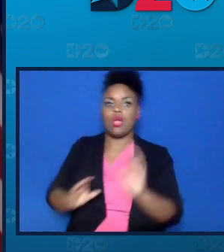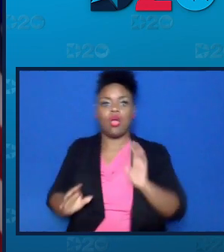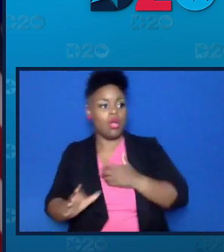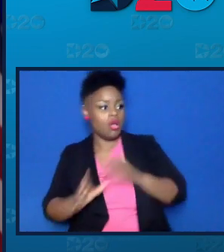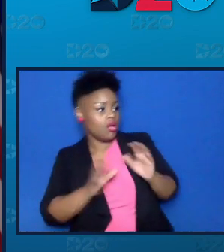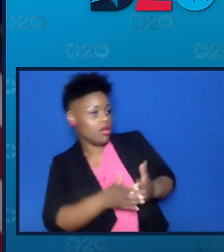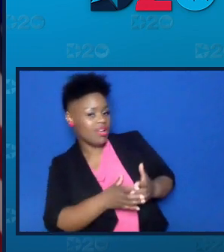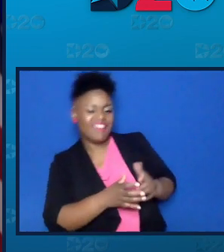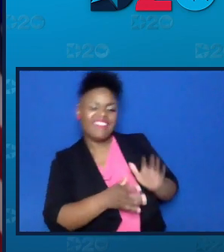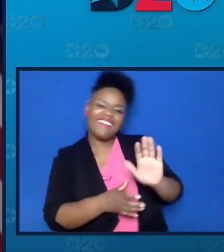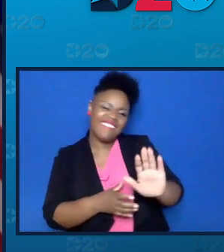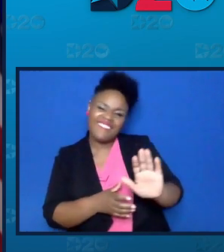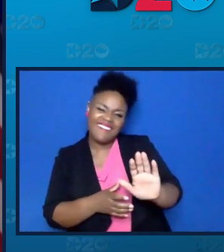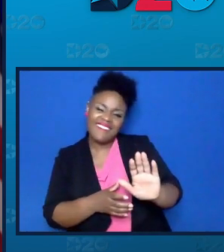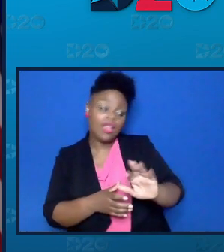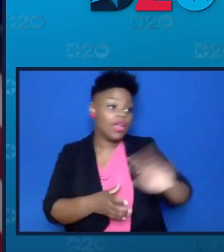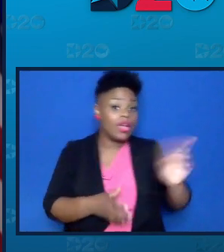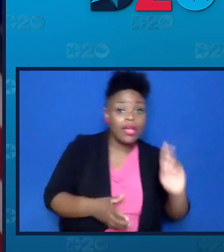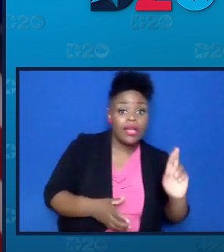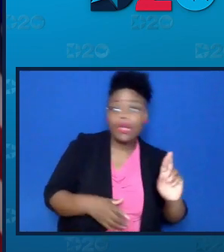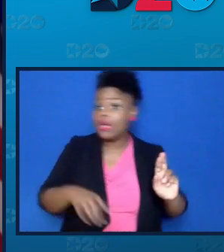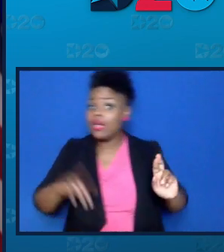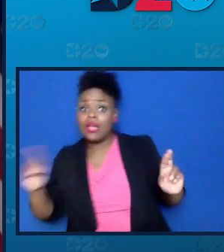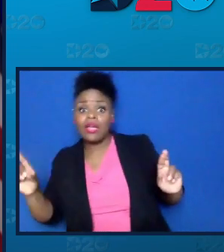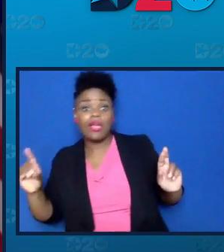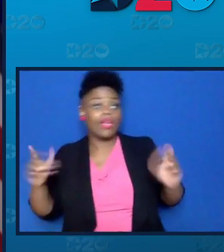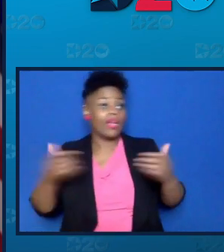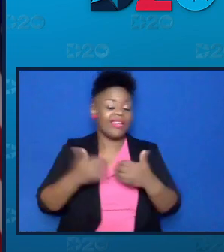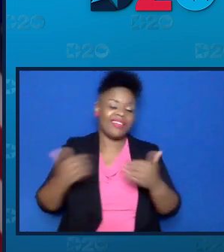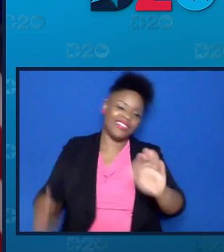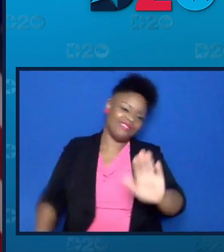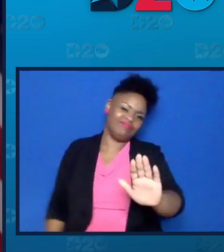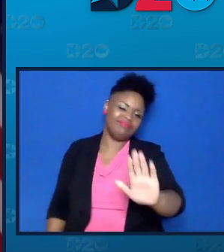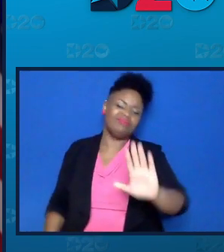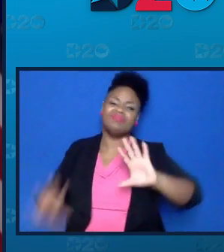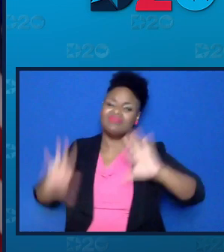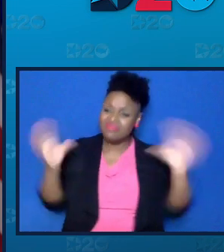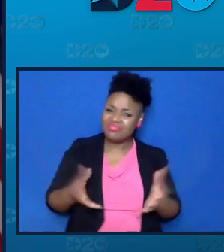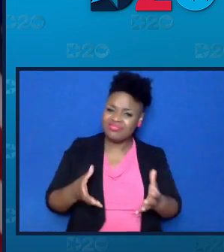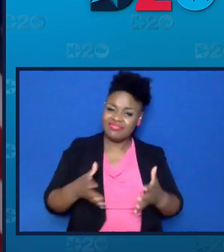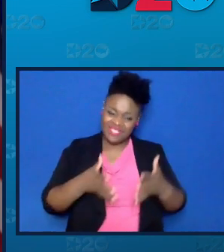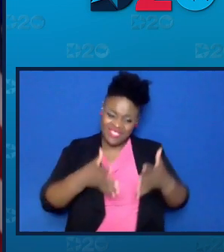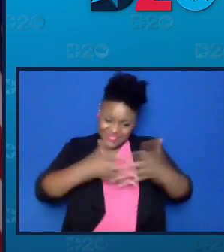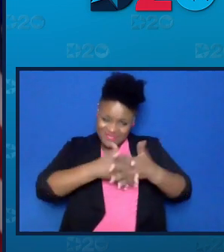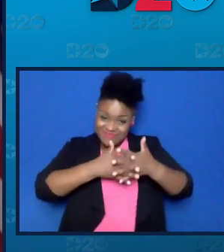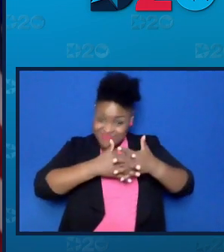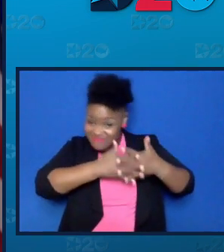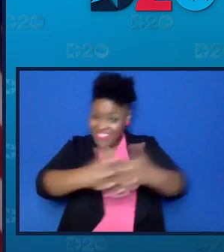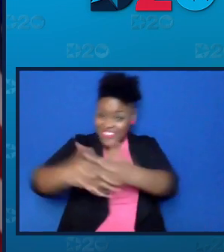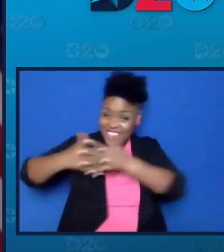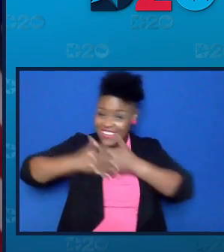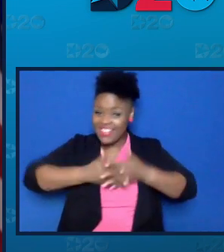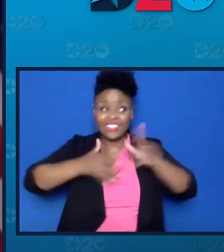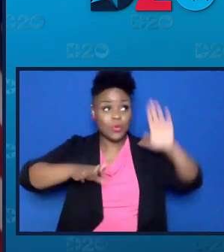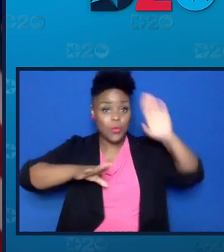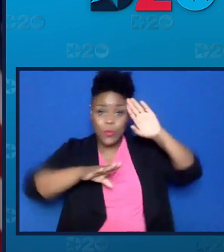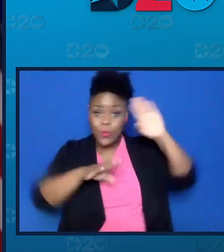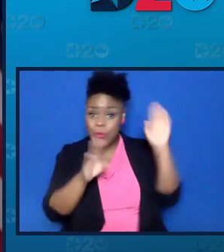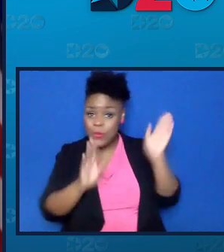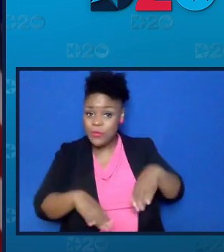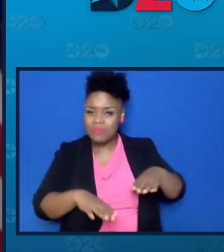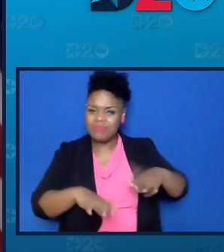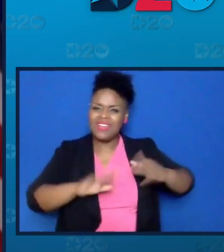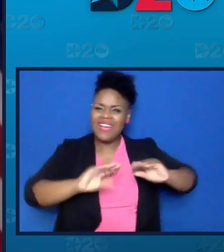moment. This must be an American moment. It's a moment that calls for hope and light and love, hope for our